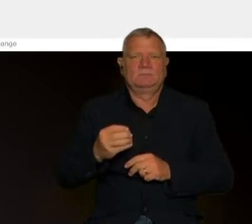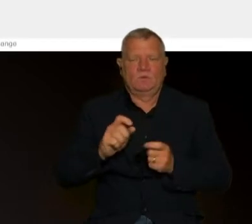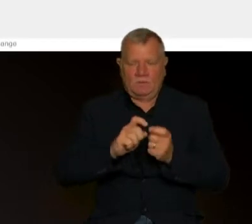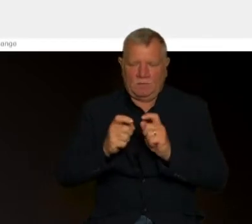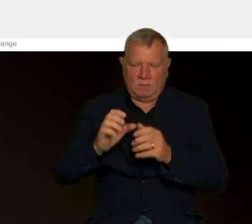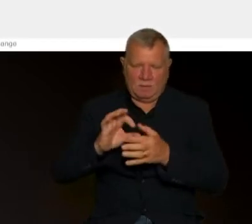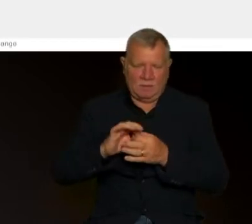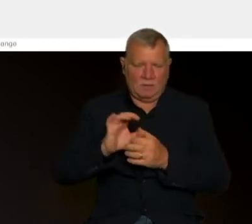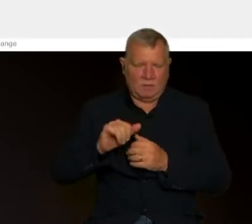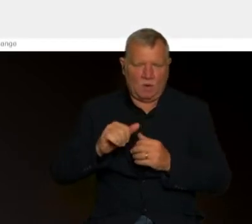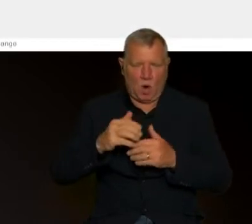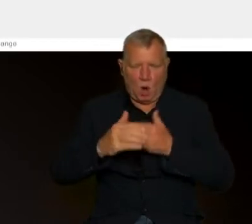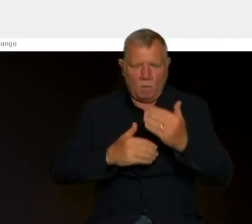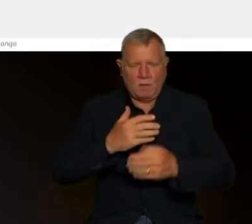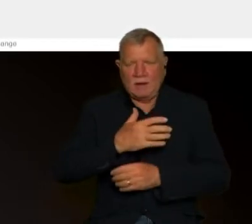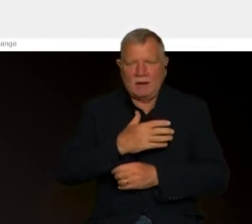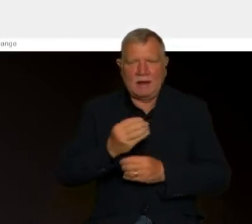review,